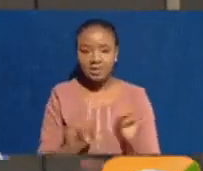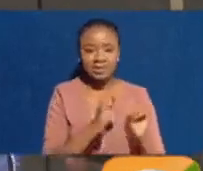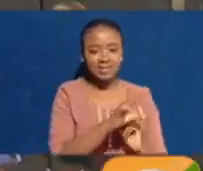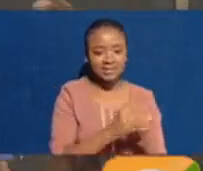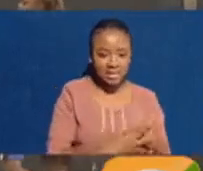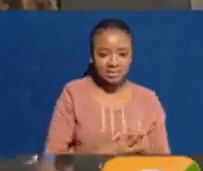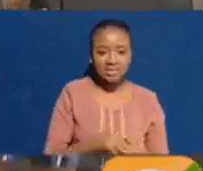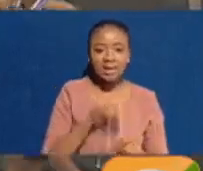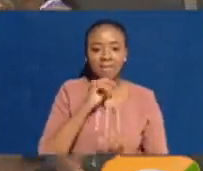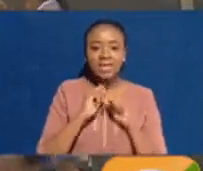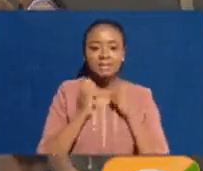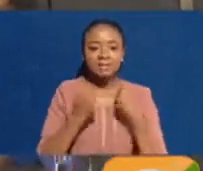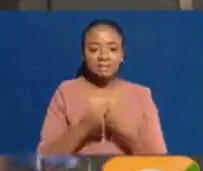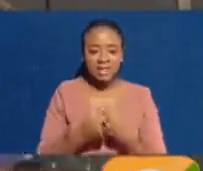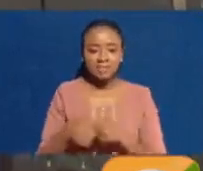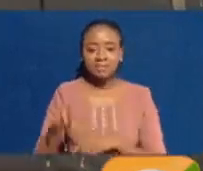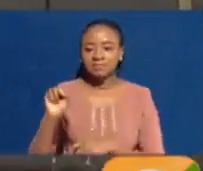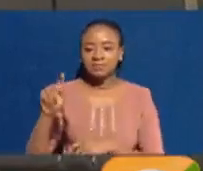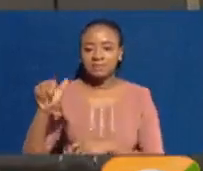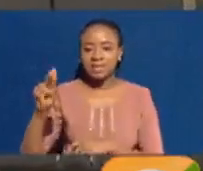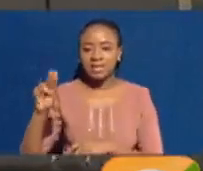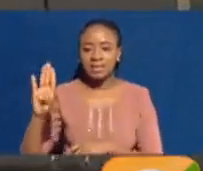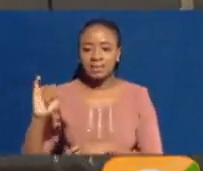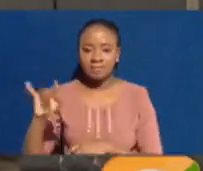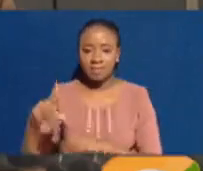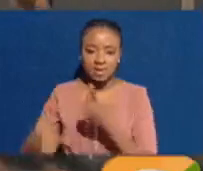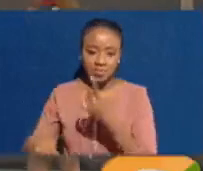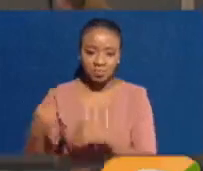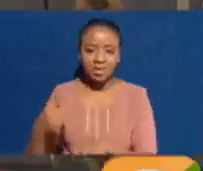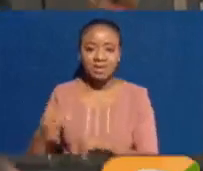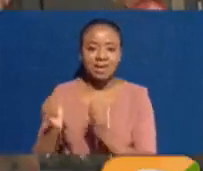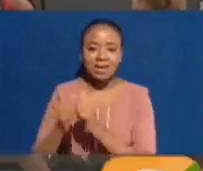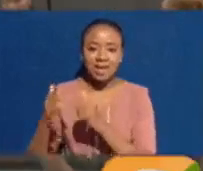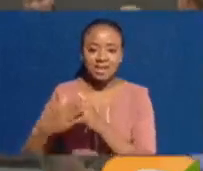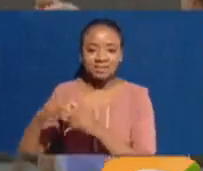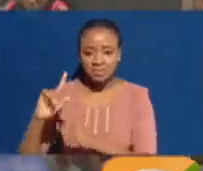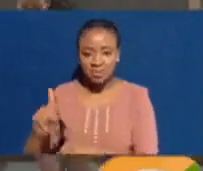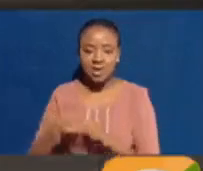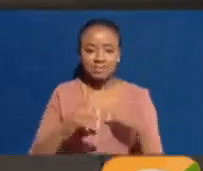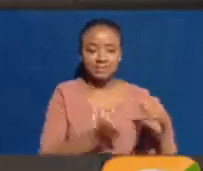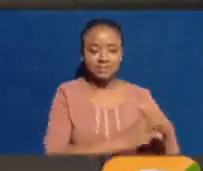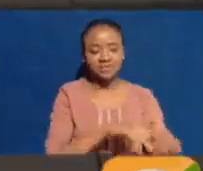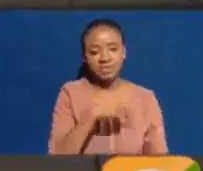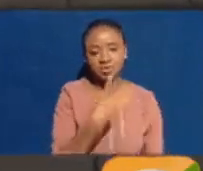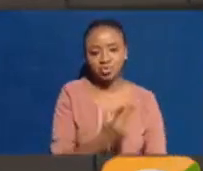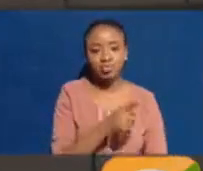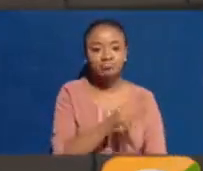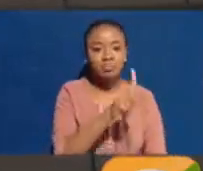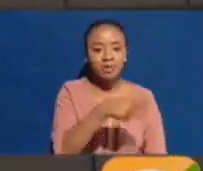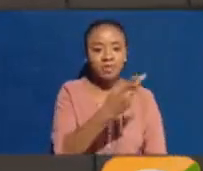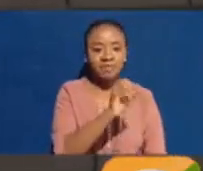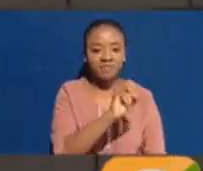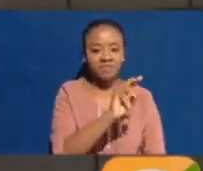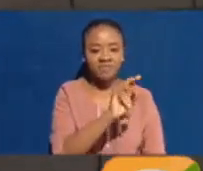On the men's side, Stanbic were too good for Phoenix, winning 91-72.